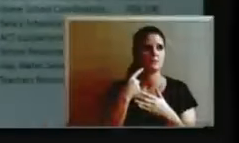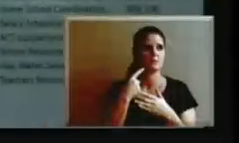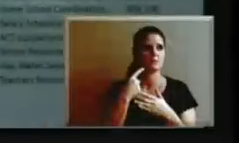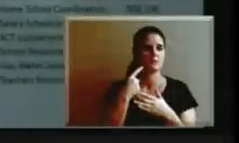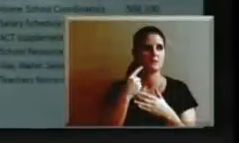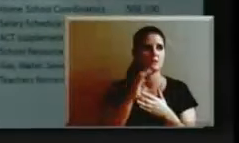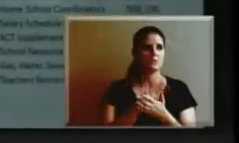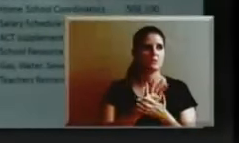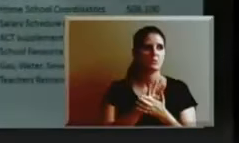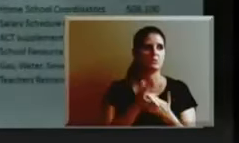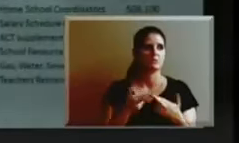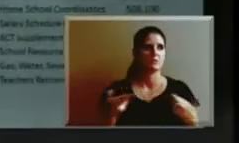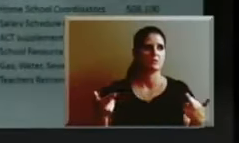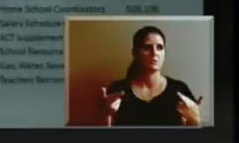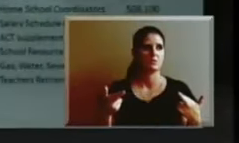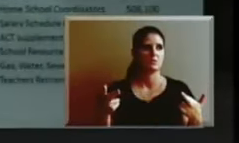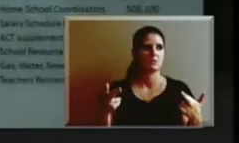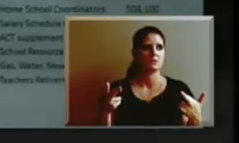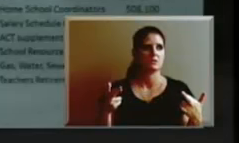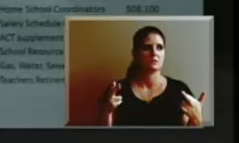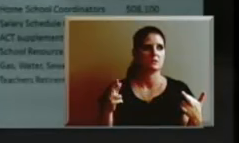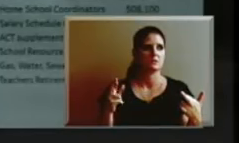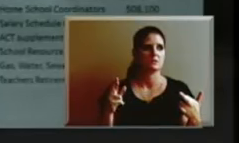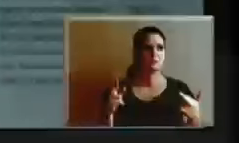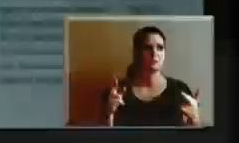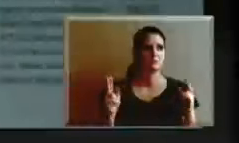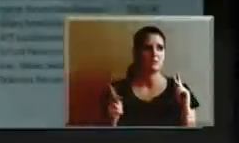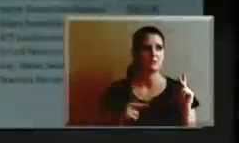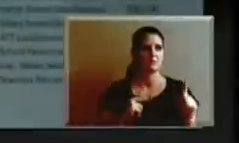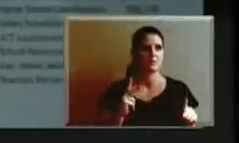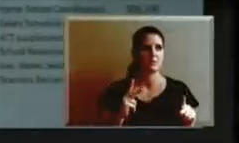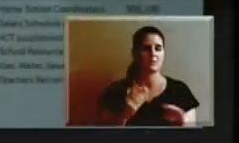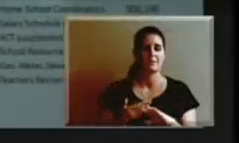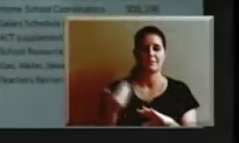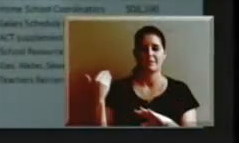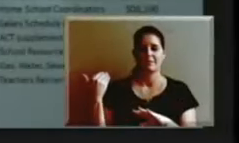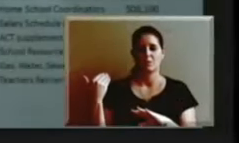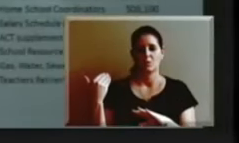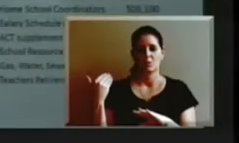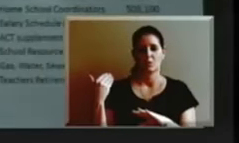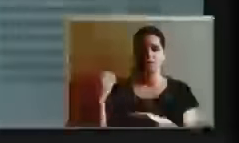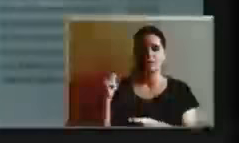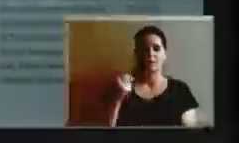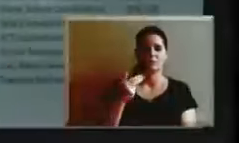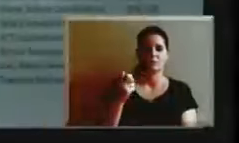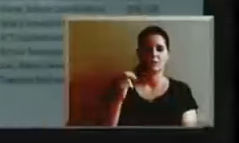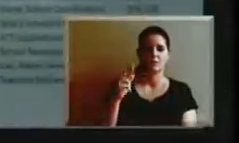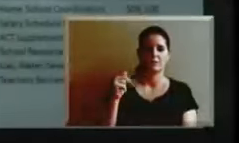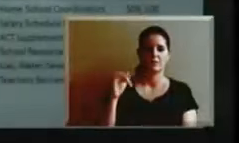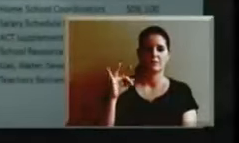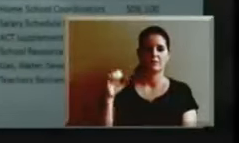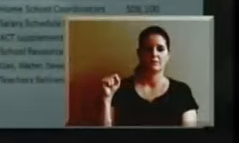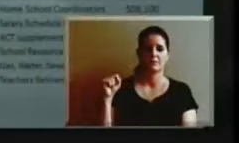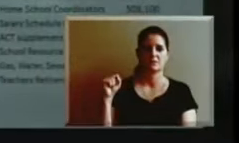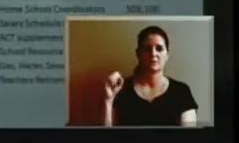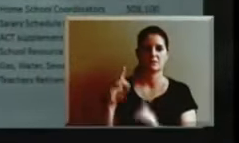school resource officers. In the past, the Sheriff's Department provided us, at no charge, 8 resource